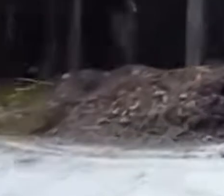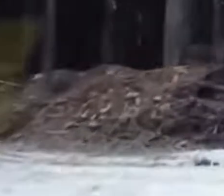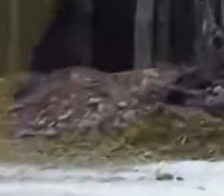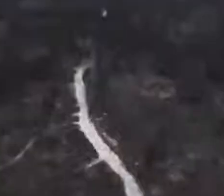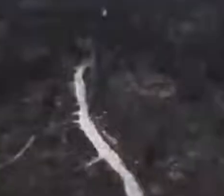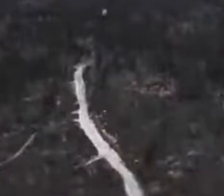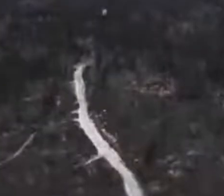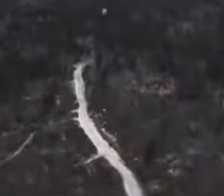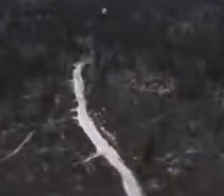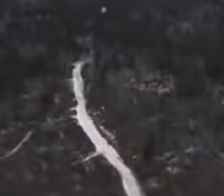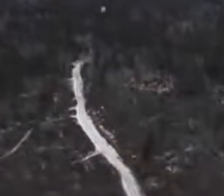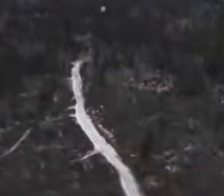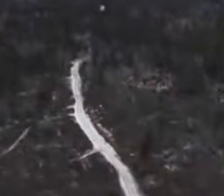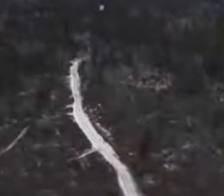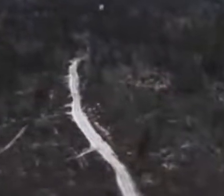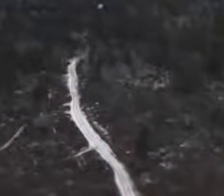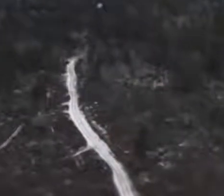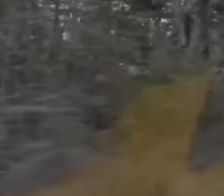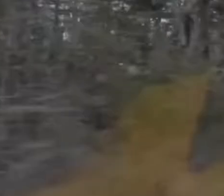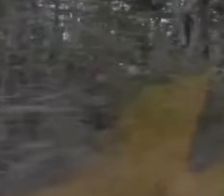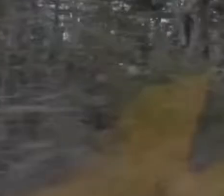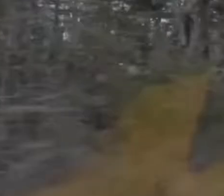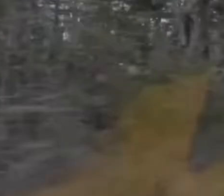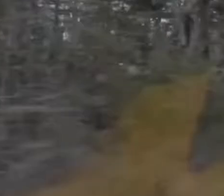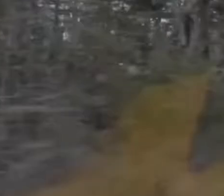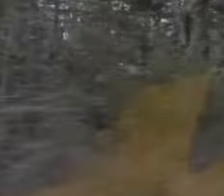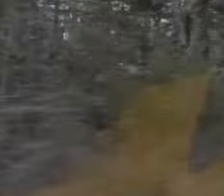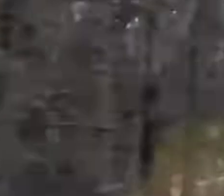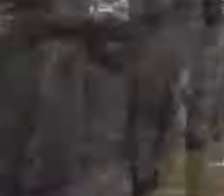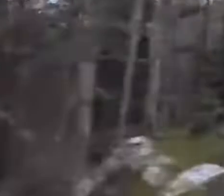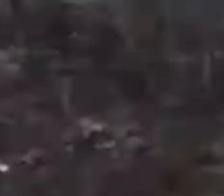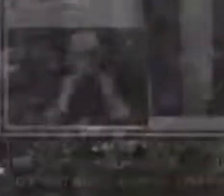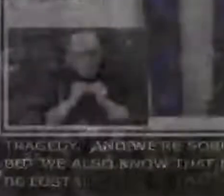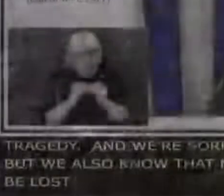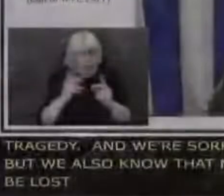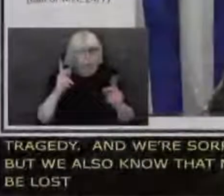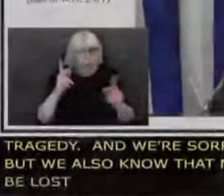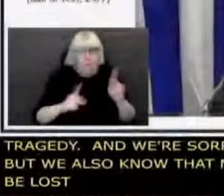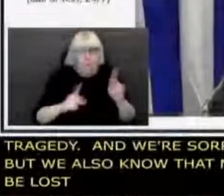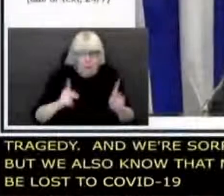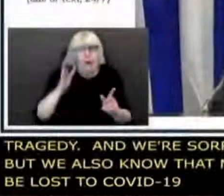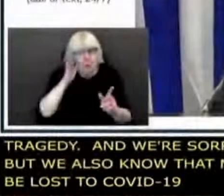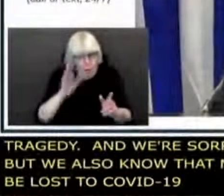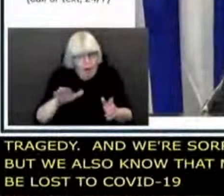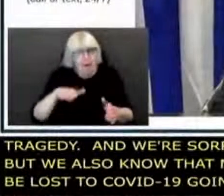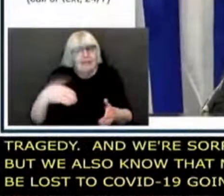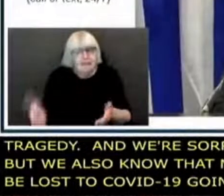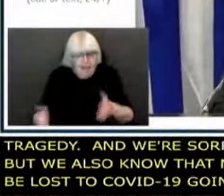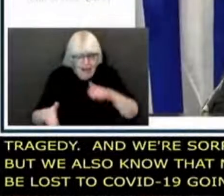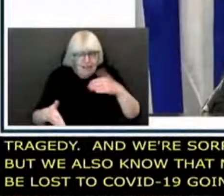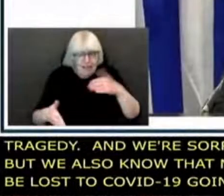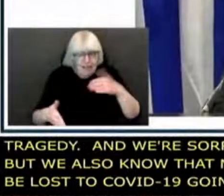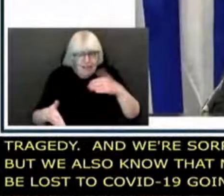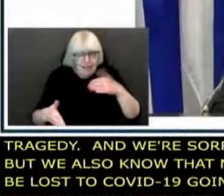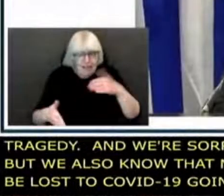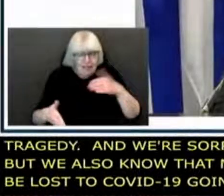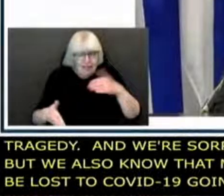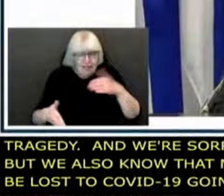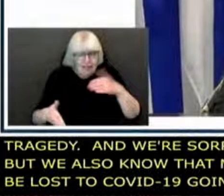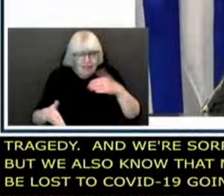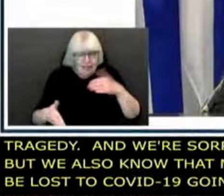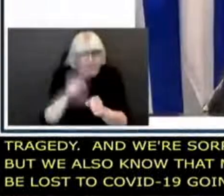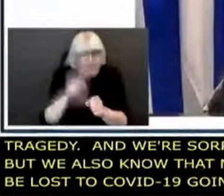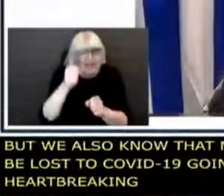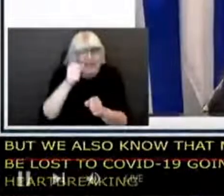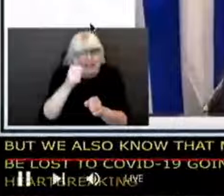we also know that more Canadians will continue to be lost to COVID going forward, and that's also heartbreaking.